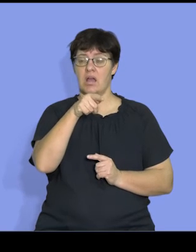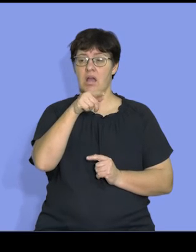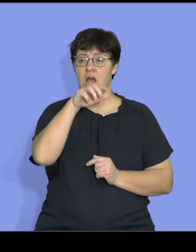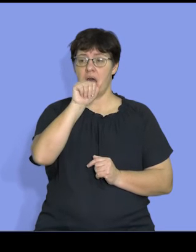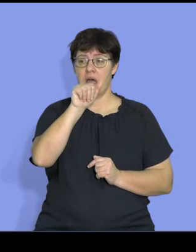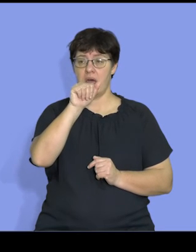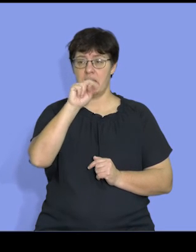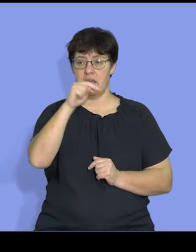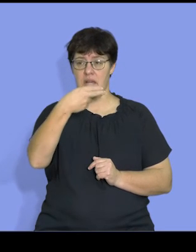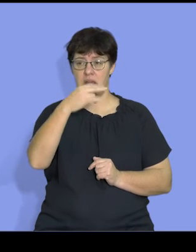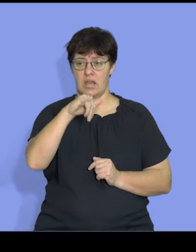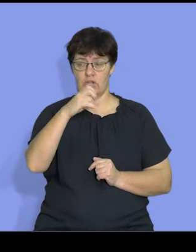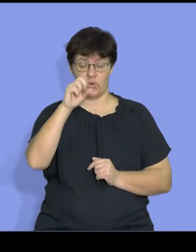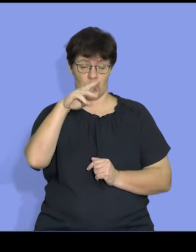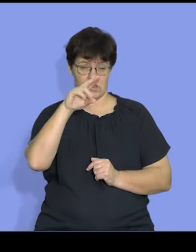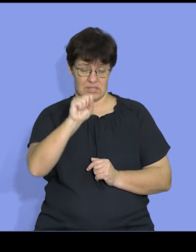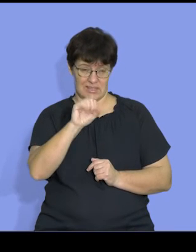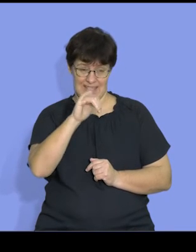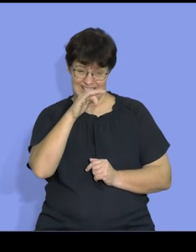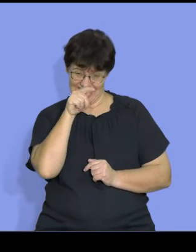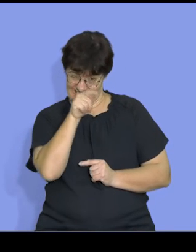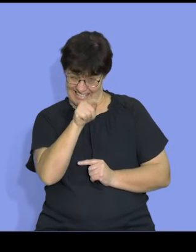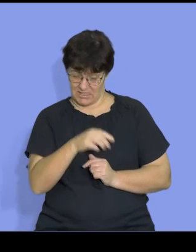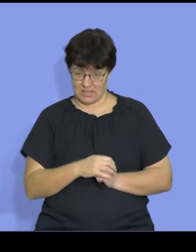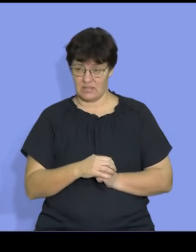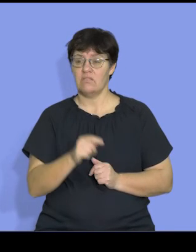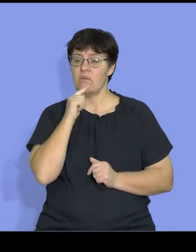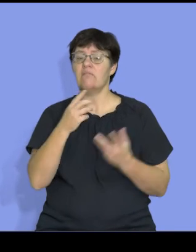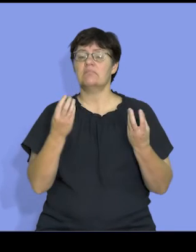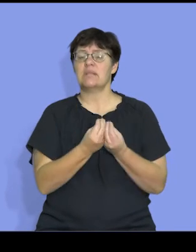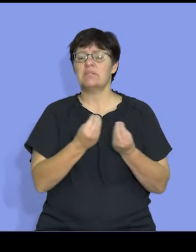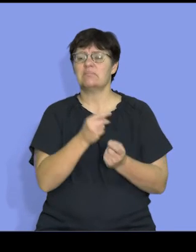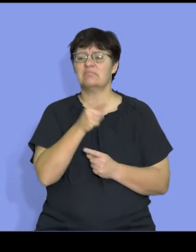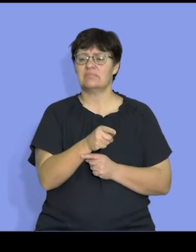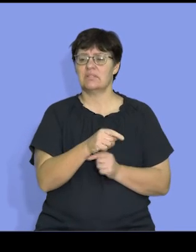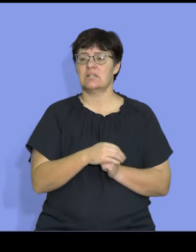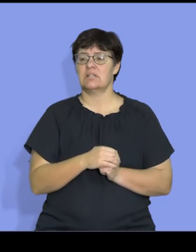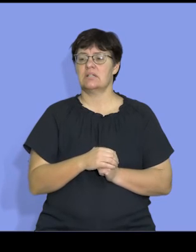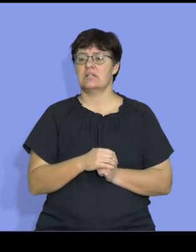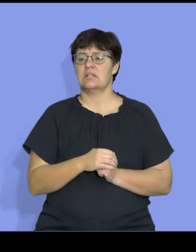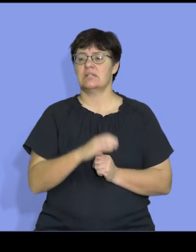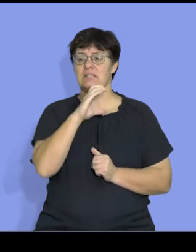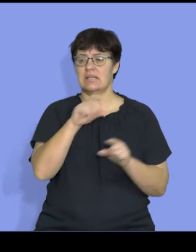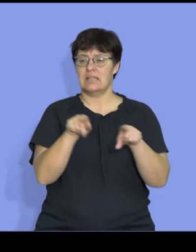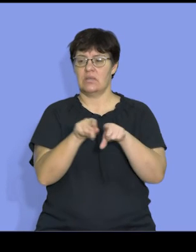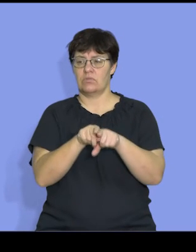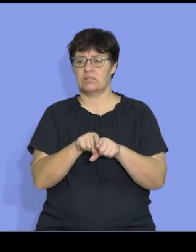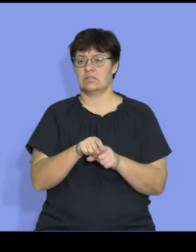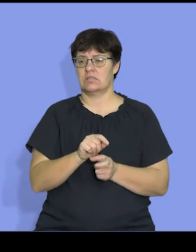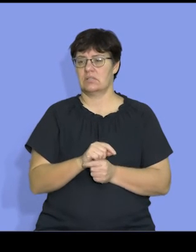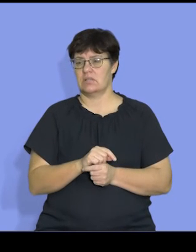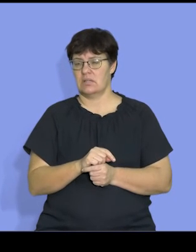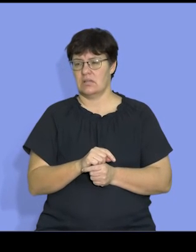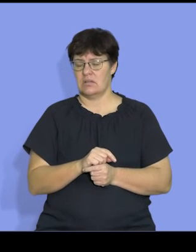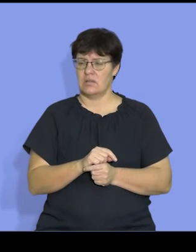we know that concentration of a substance is equal to number of moles over